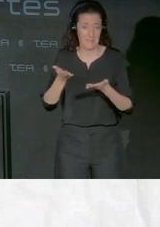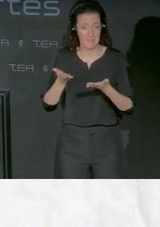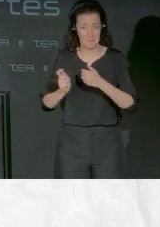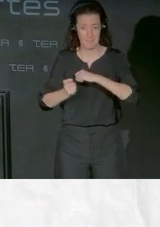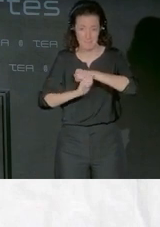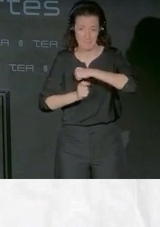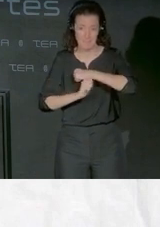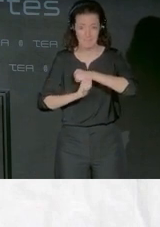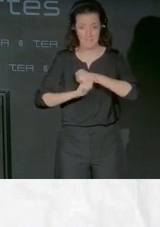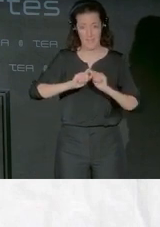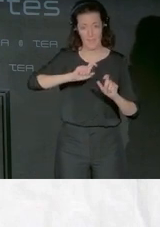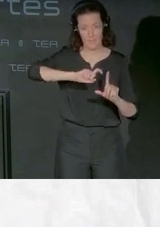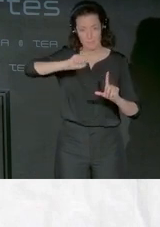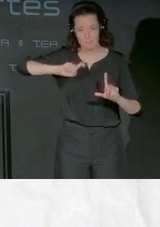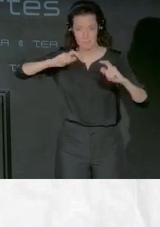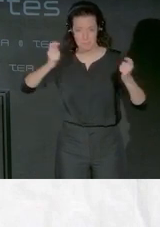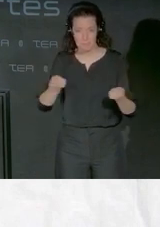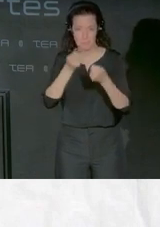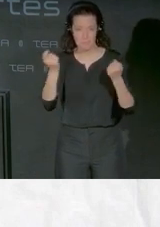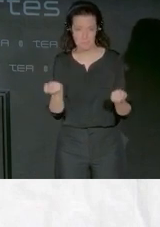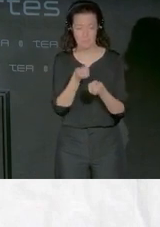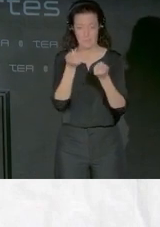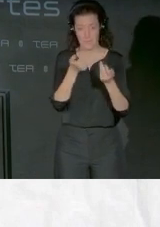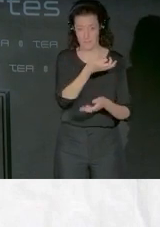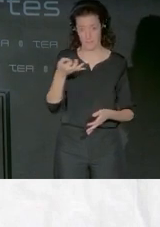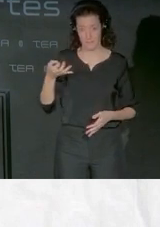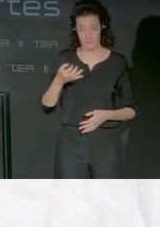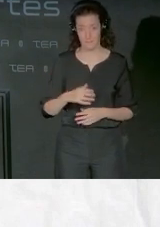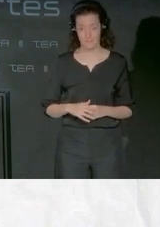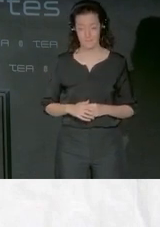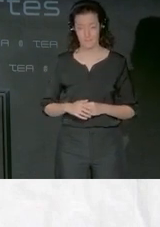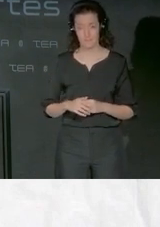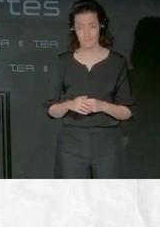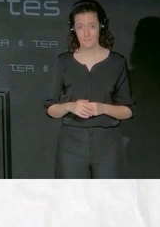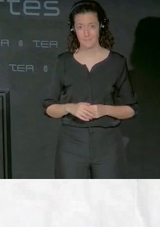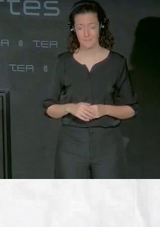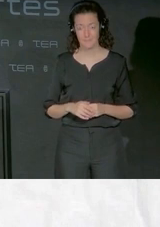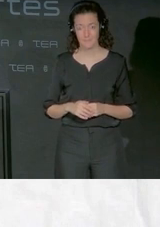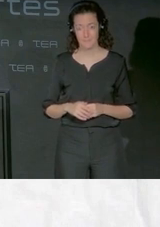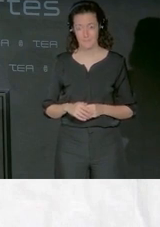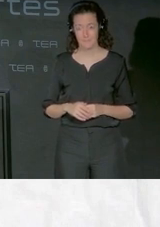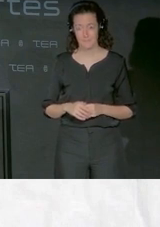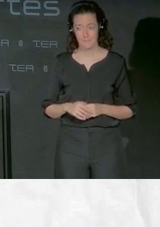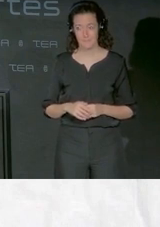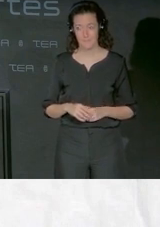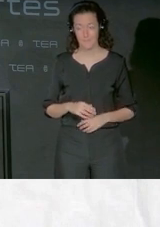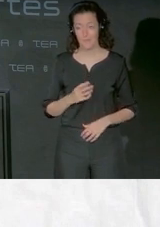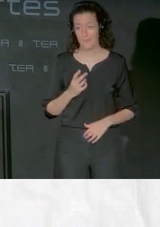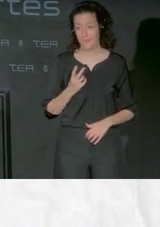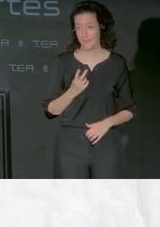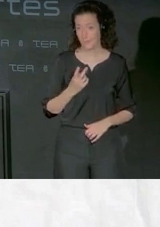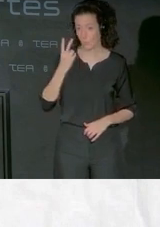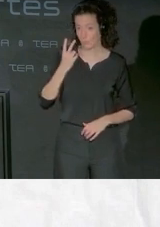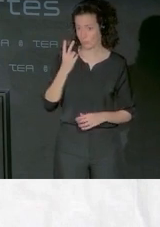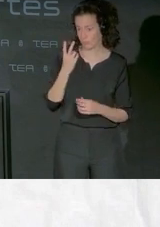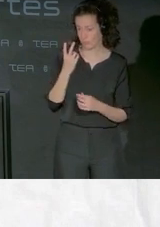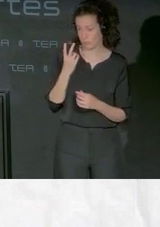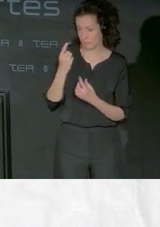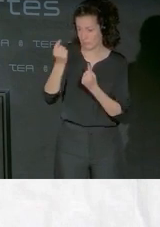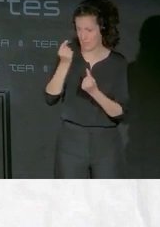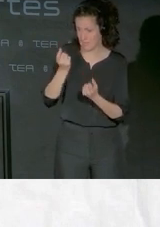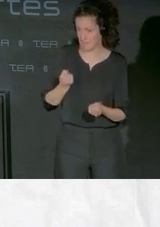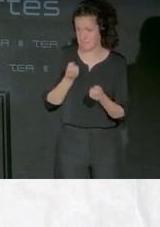But probably two things that haven't yet been mentioned is one, the spillover and tourism as well. So the most well-known example is probably